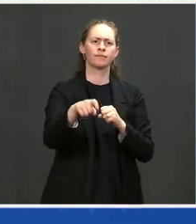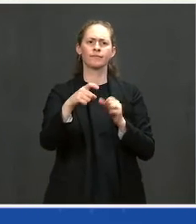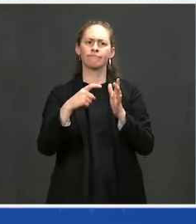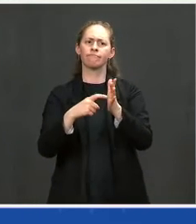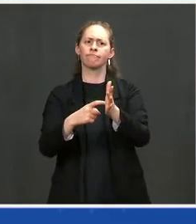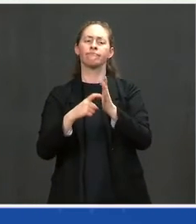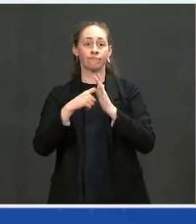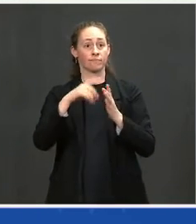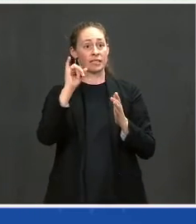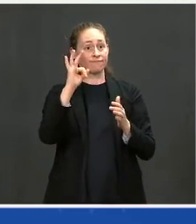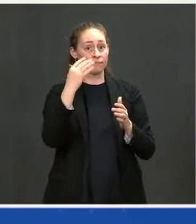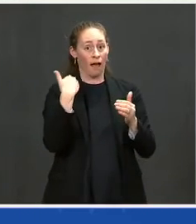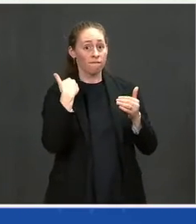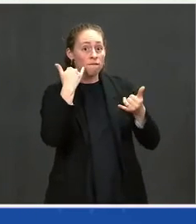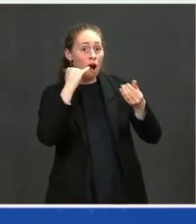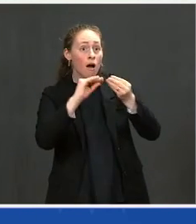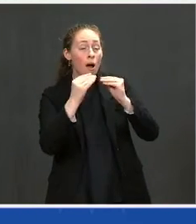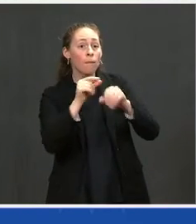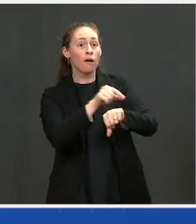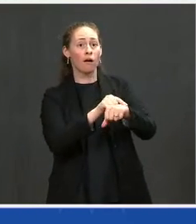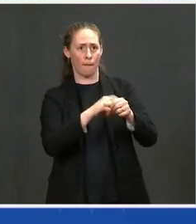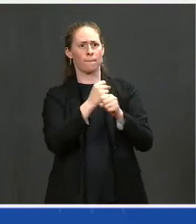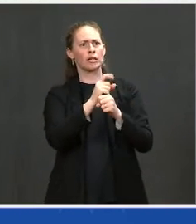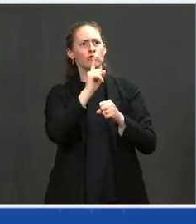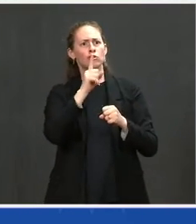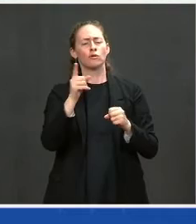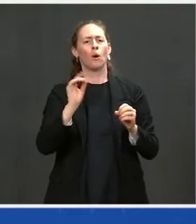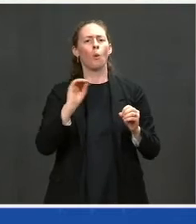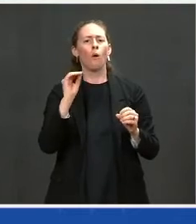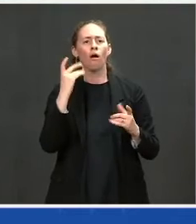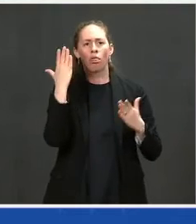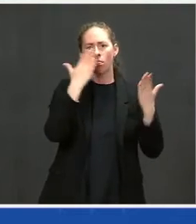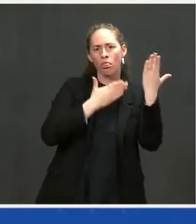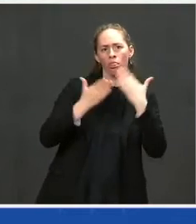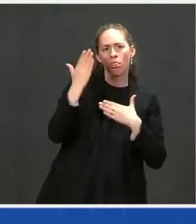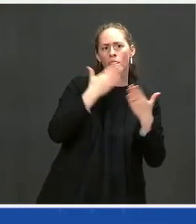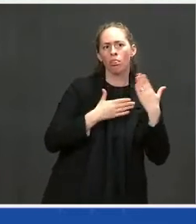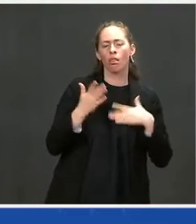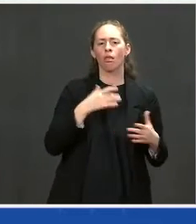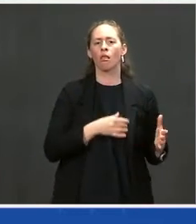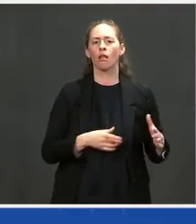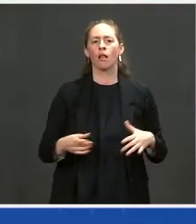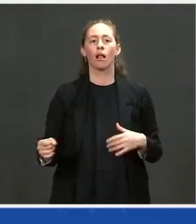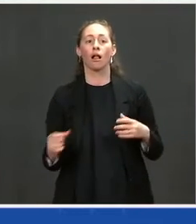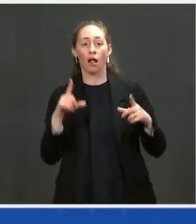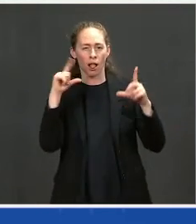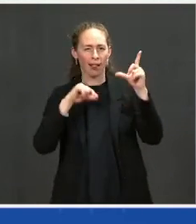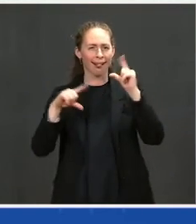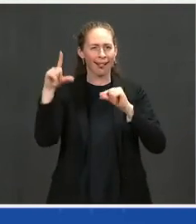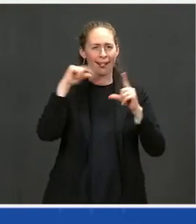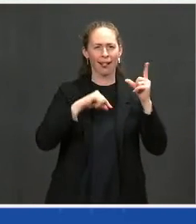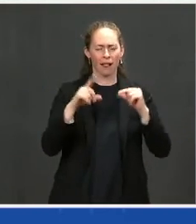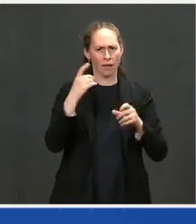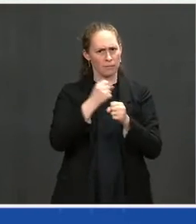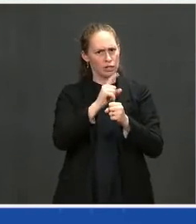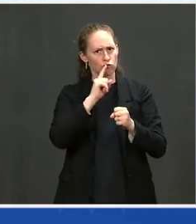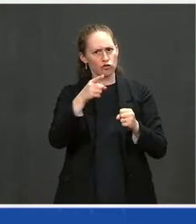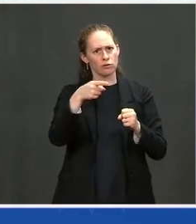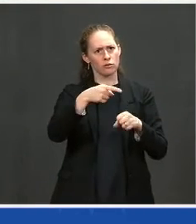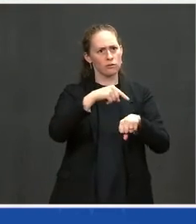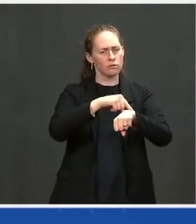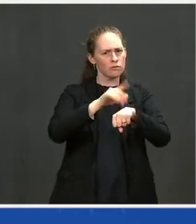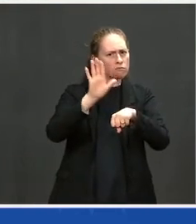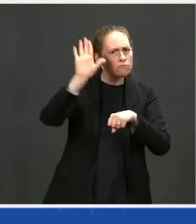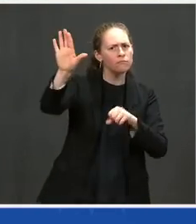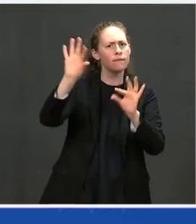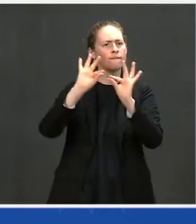is actually a mom, a dad, and/or a close relative. They're establishing that right off the bat. If it in fact